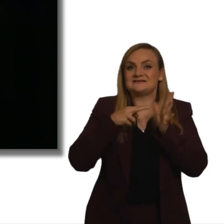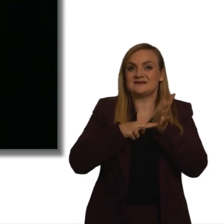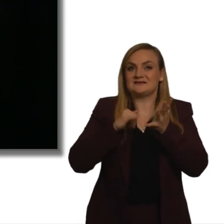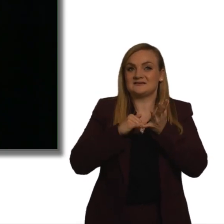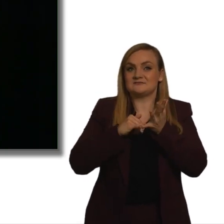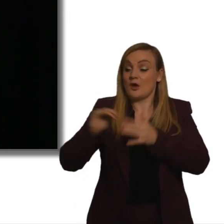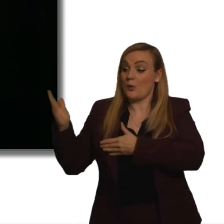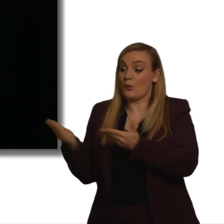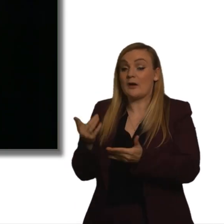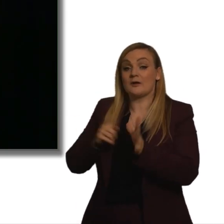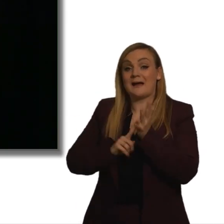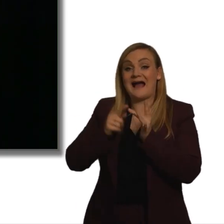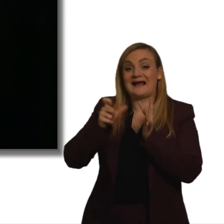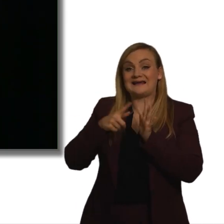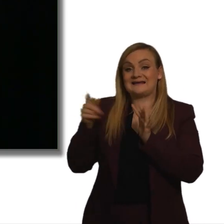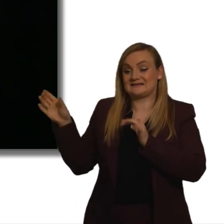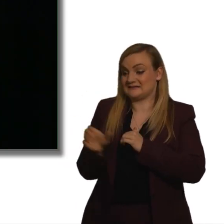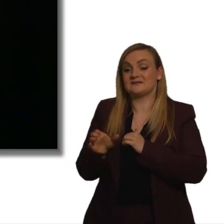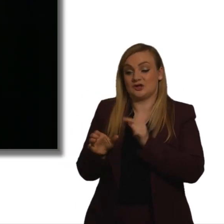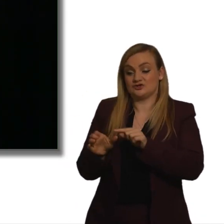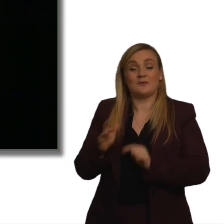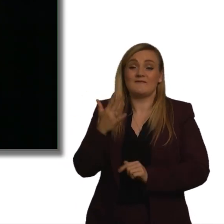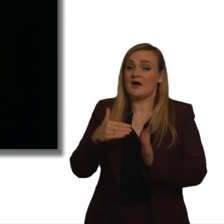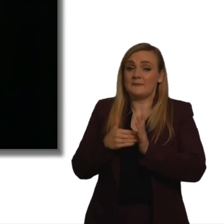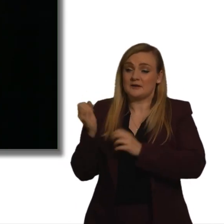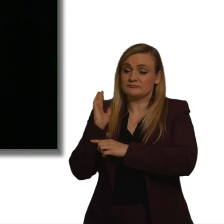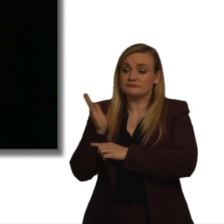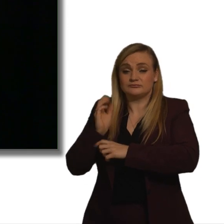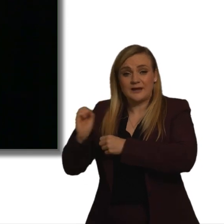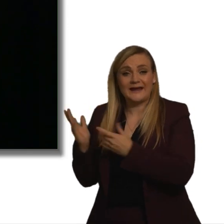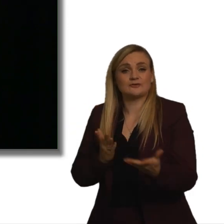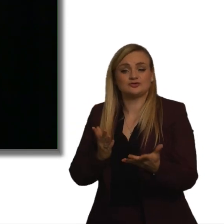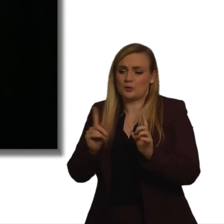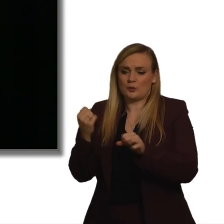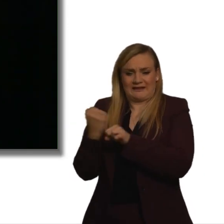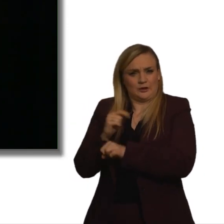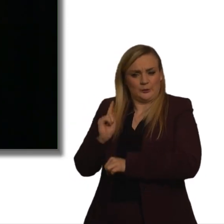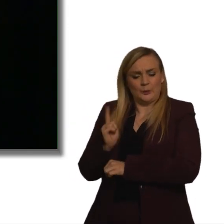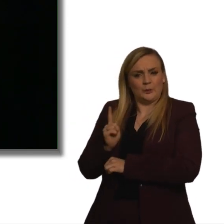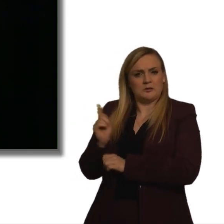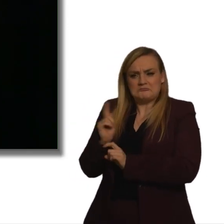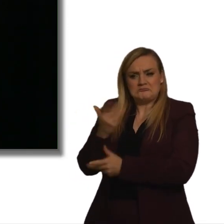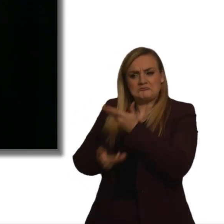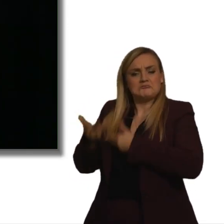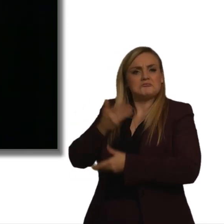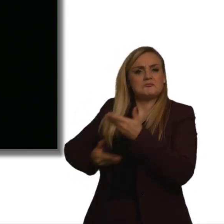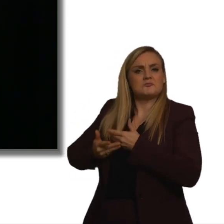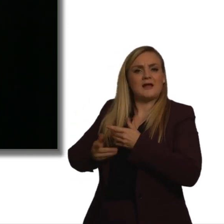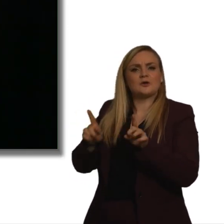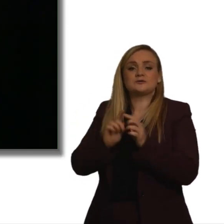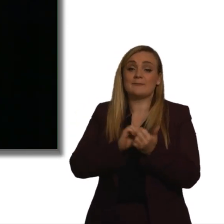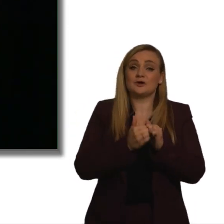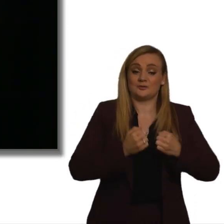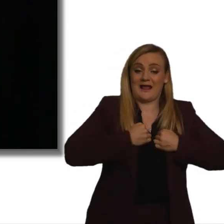from Samaritans team. She's going to spend 5 minutes introducing the work that Samaritans do and how the partnership with